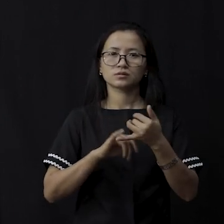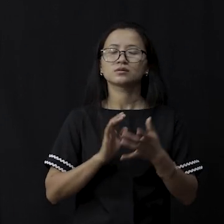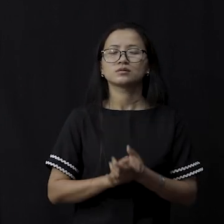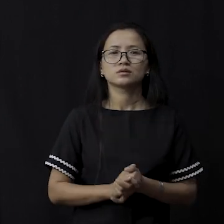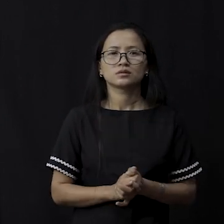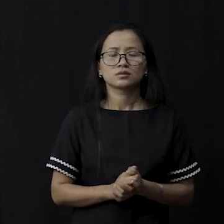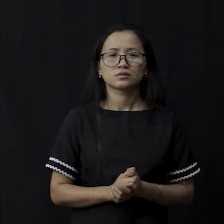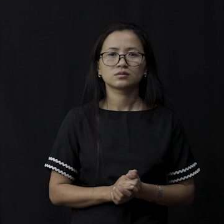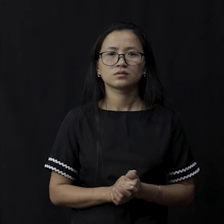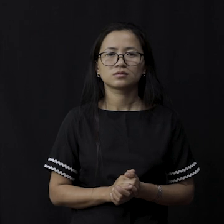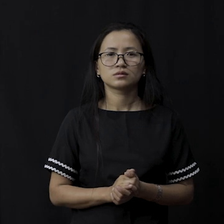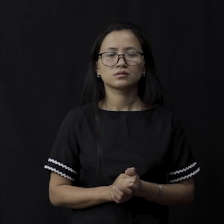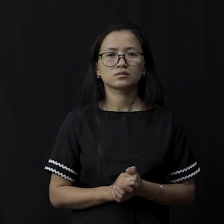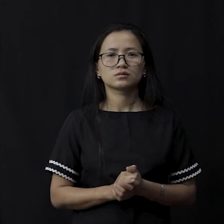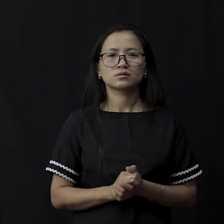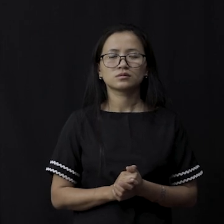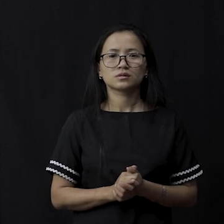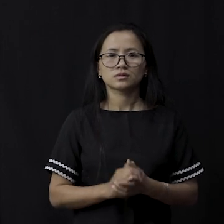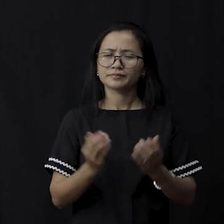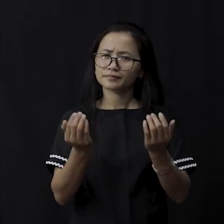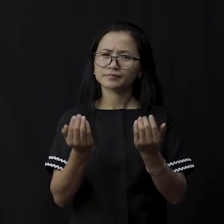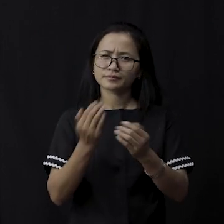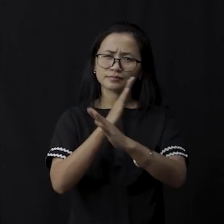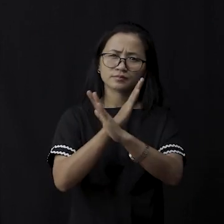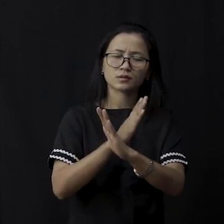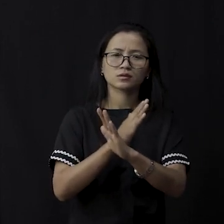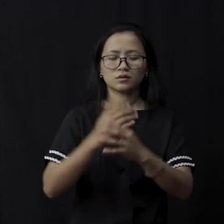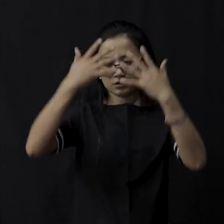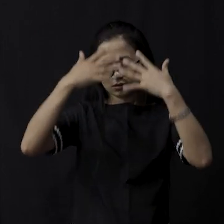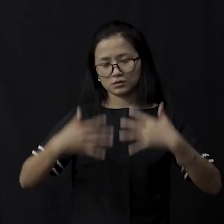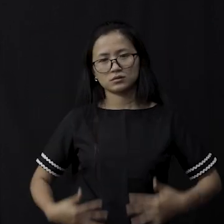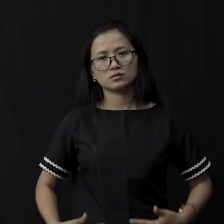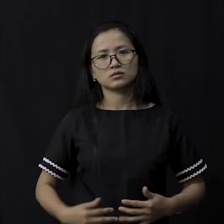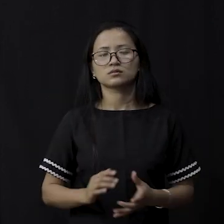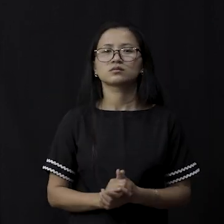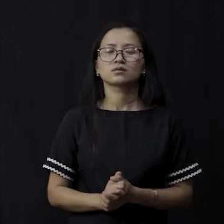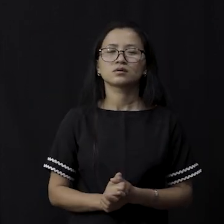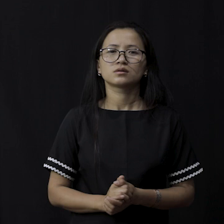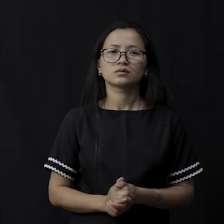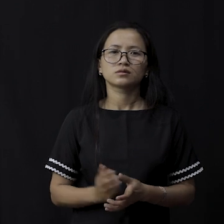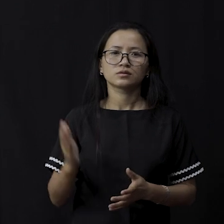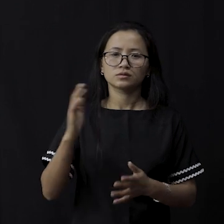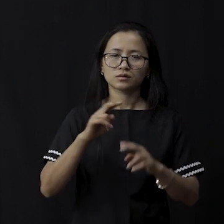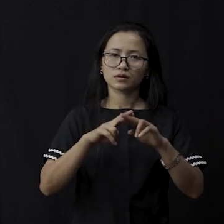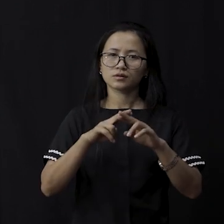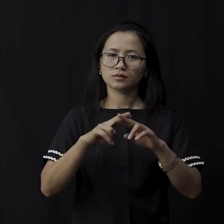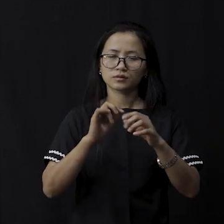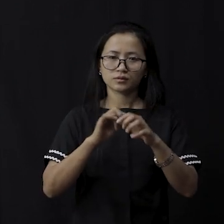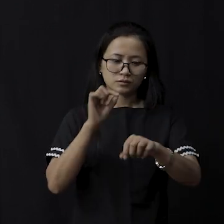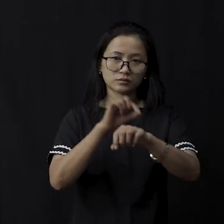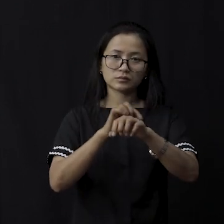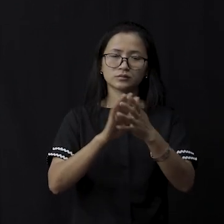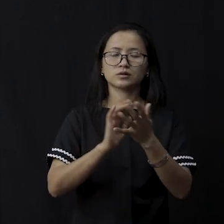vitamins, vitamins. Vitamins protect our body or protect us from